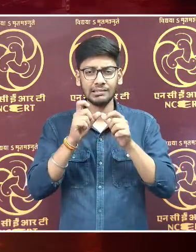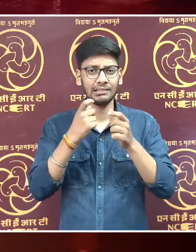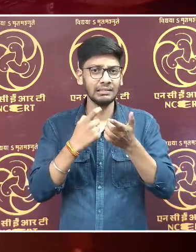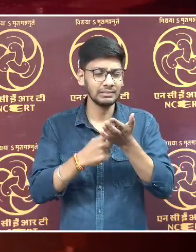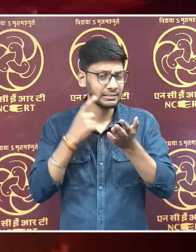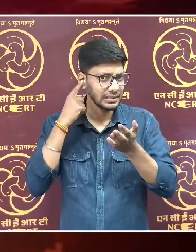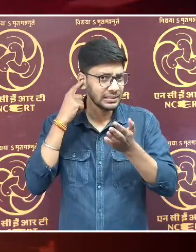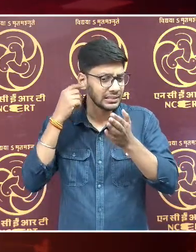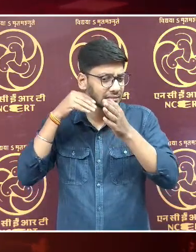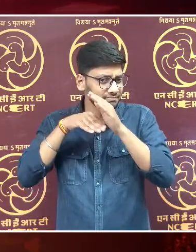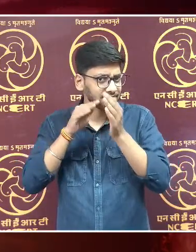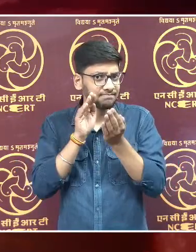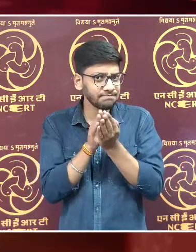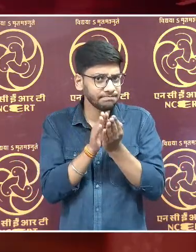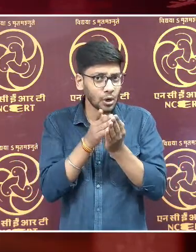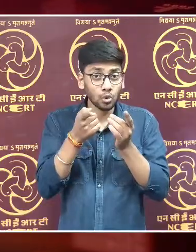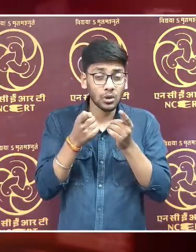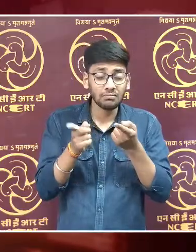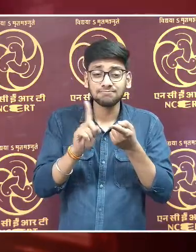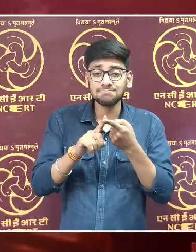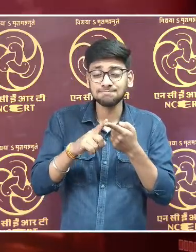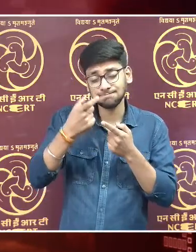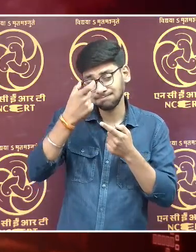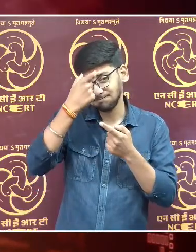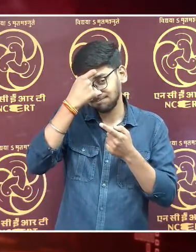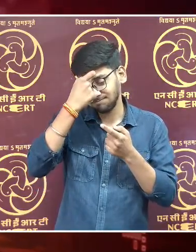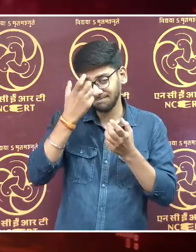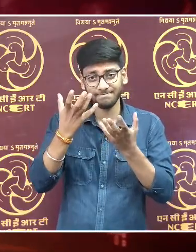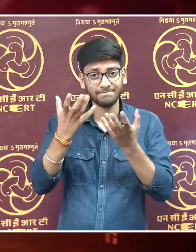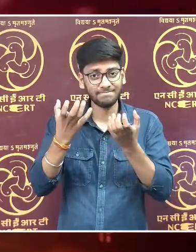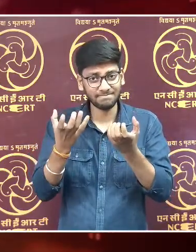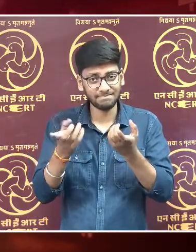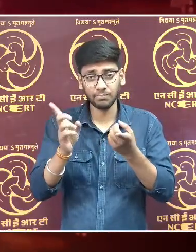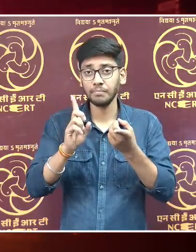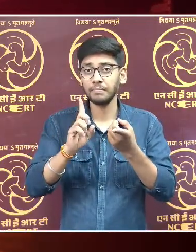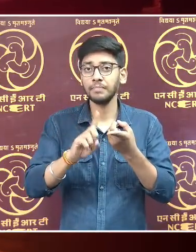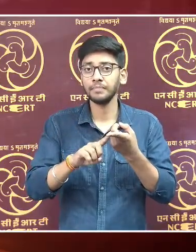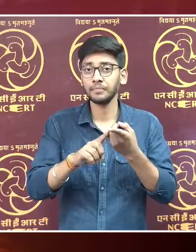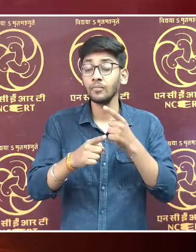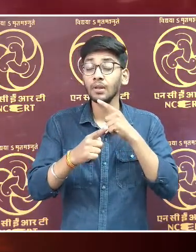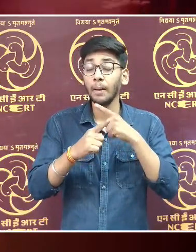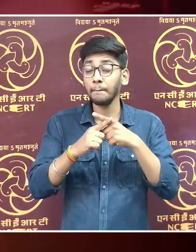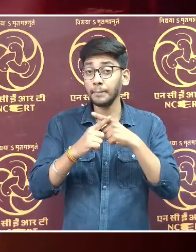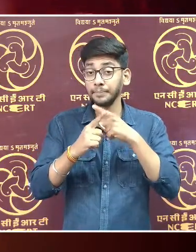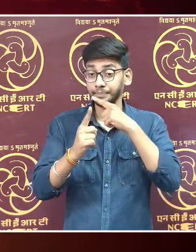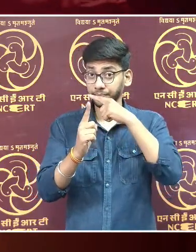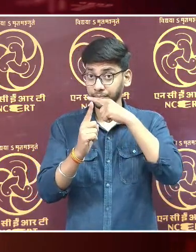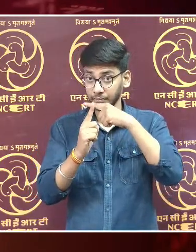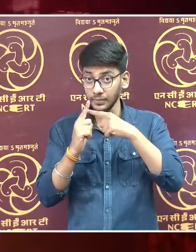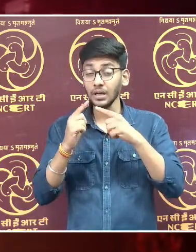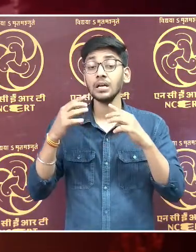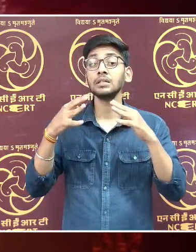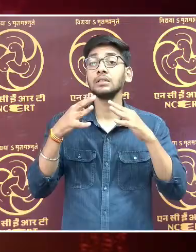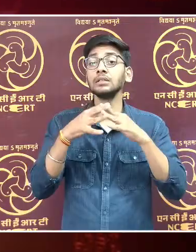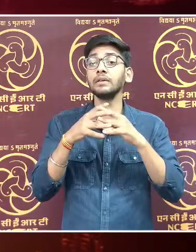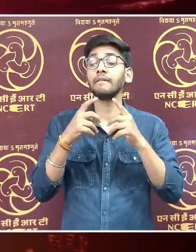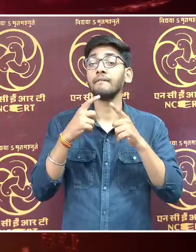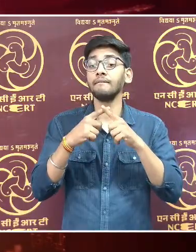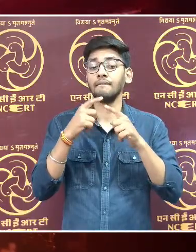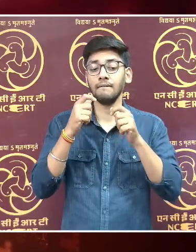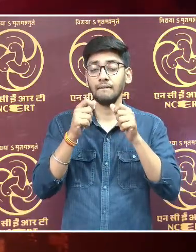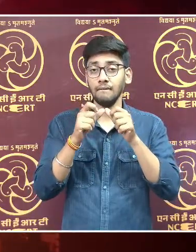the sound to pass into the tympanic membrane for it to do the other process. So even a wax, though it will not have a hearing loss as